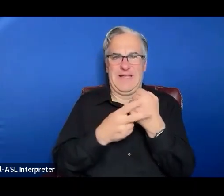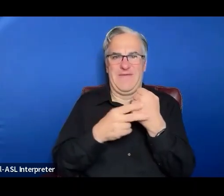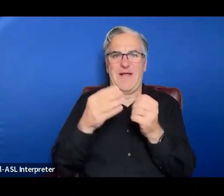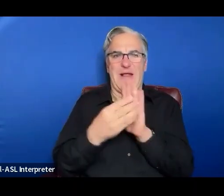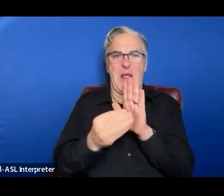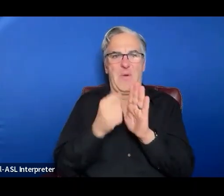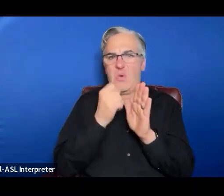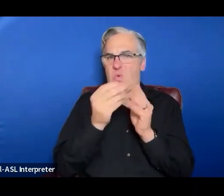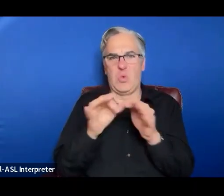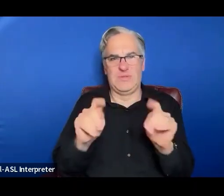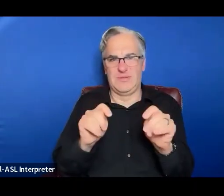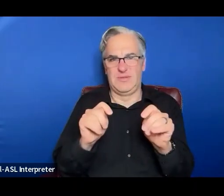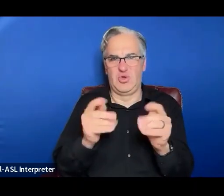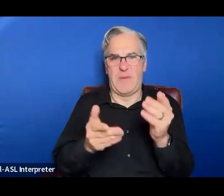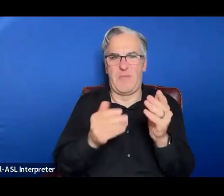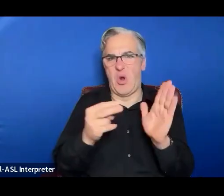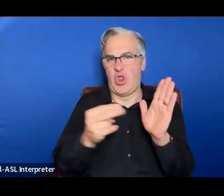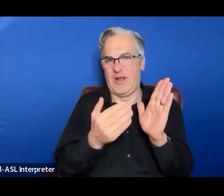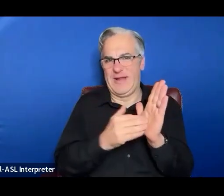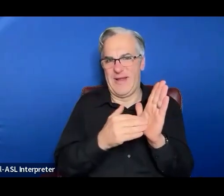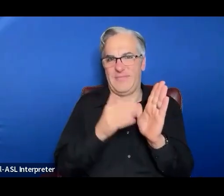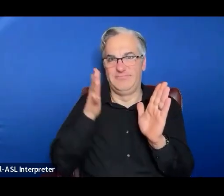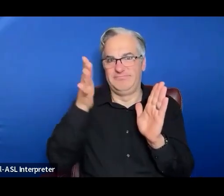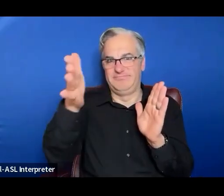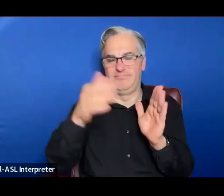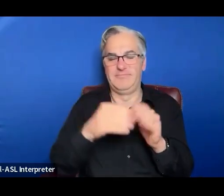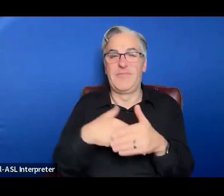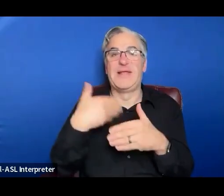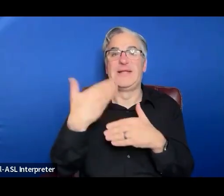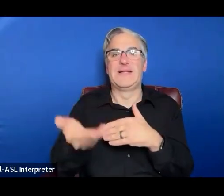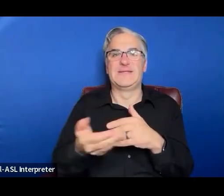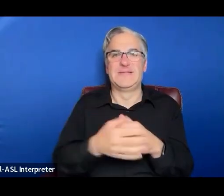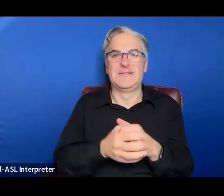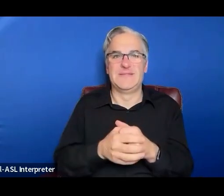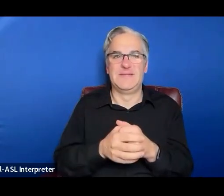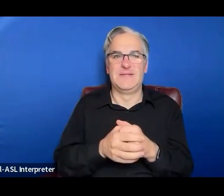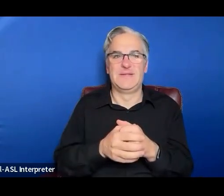want to review it over time. Let's go to the next slide.